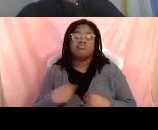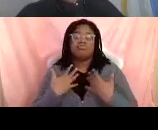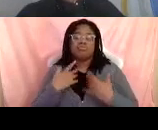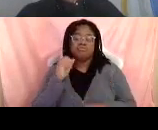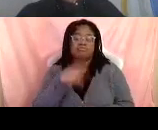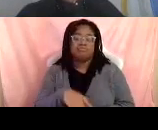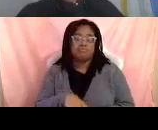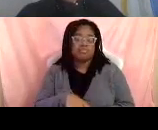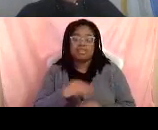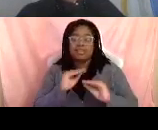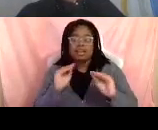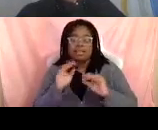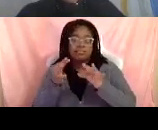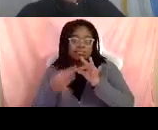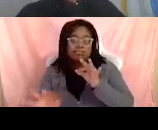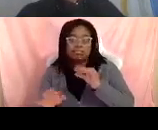Nothing is plain or simple.